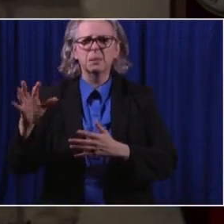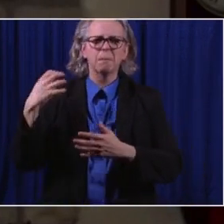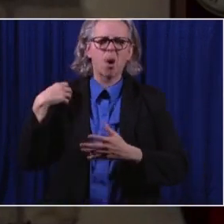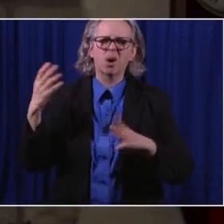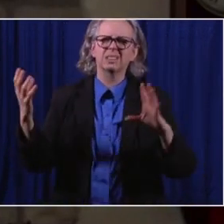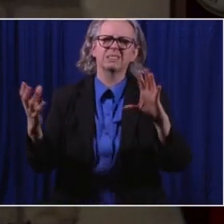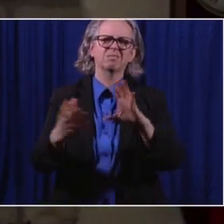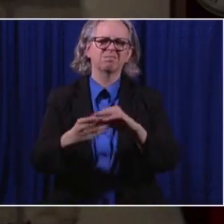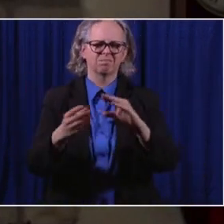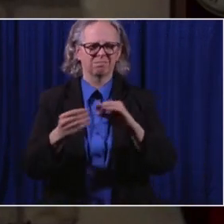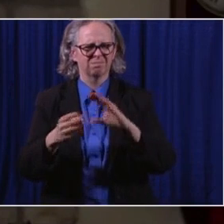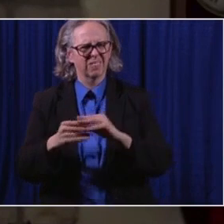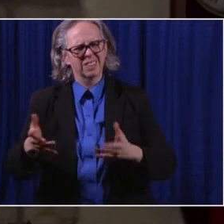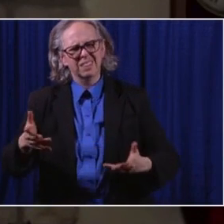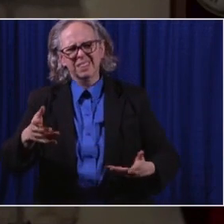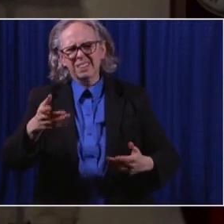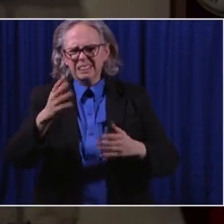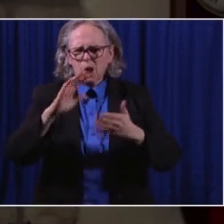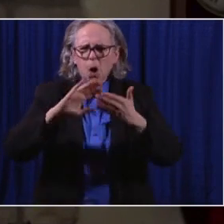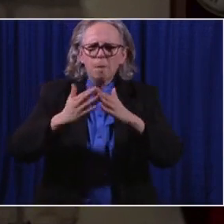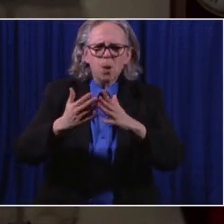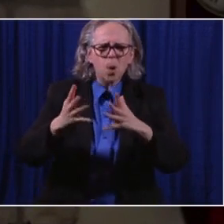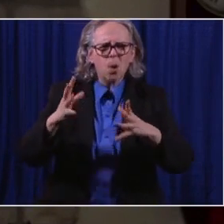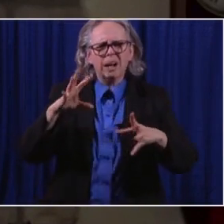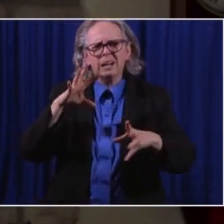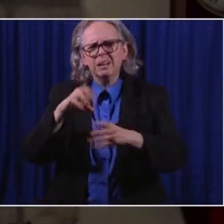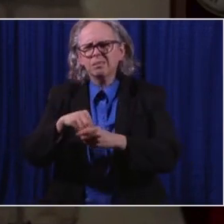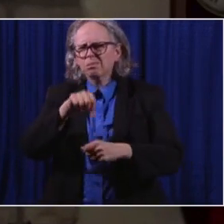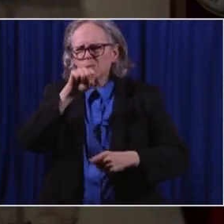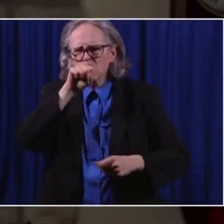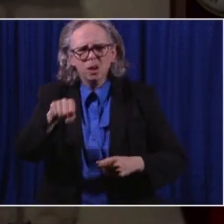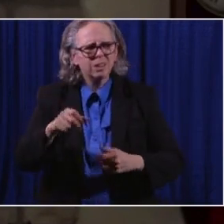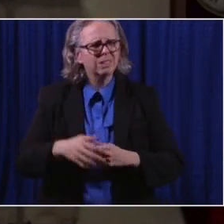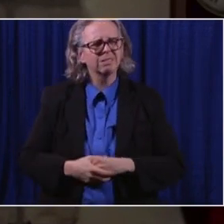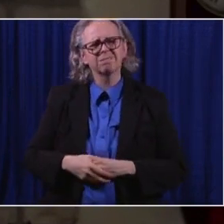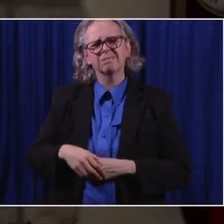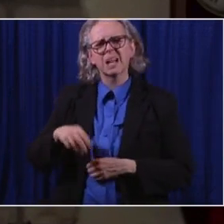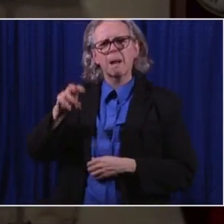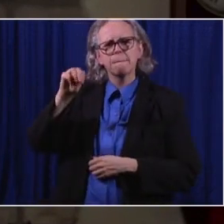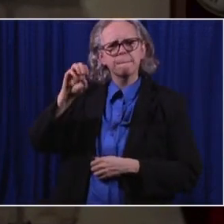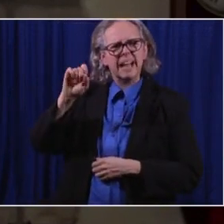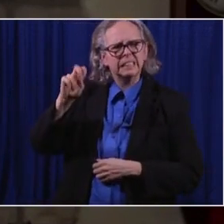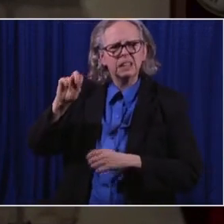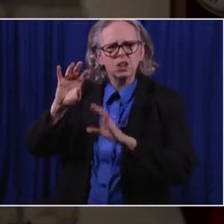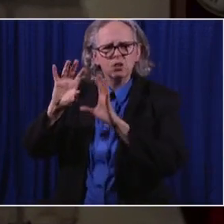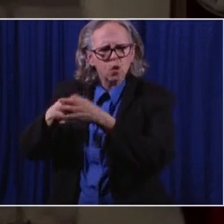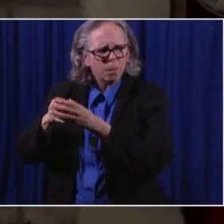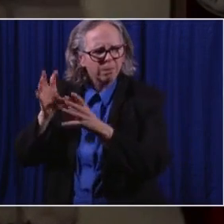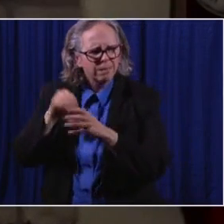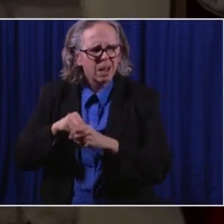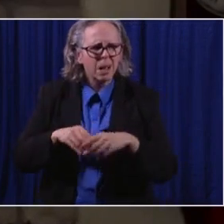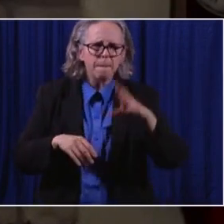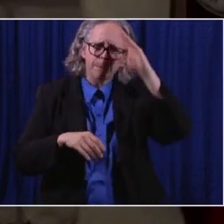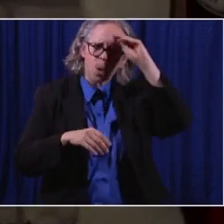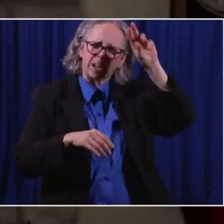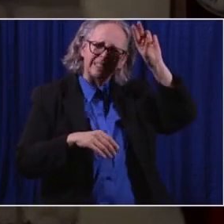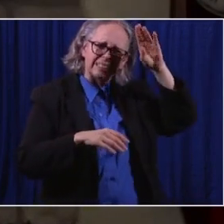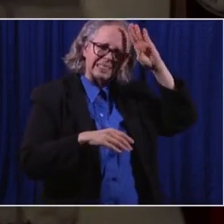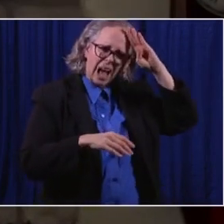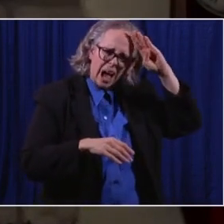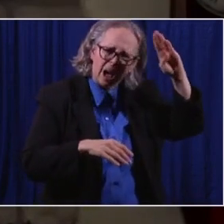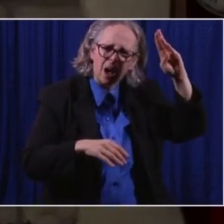actively involved with the Masons, with scouting, and with the Stark County Sheriff's Office. So we extend to his family our